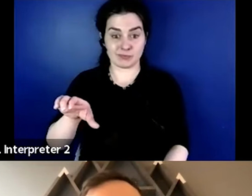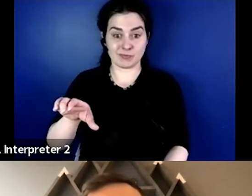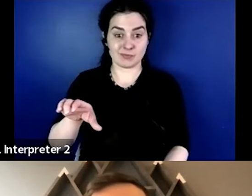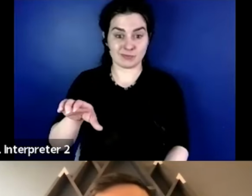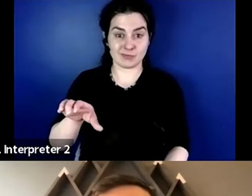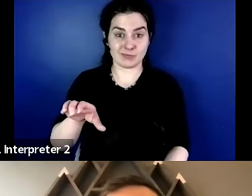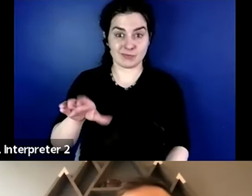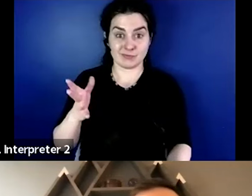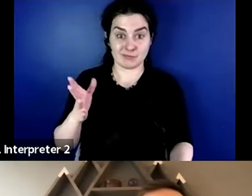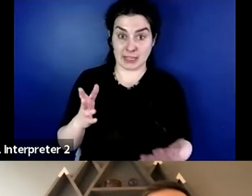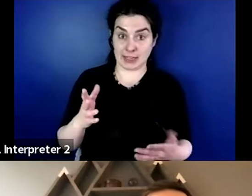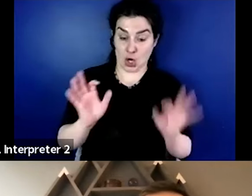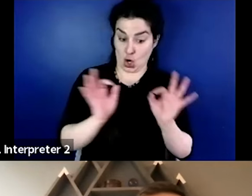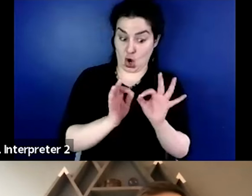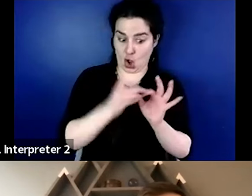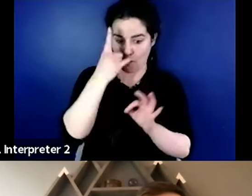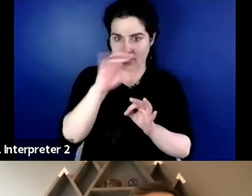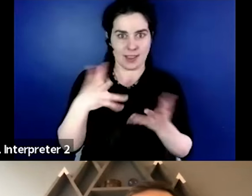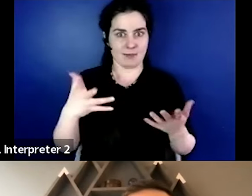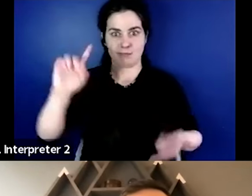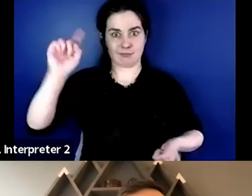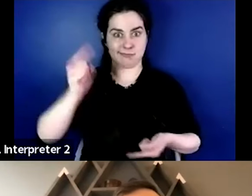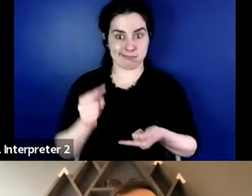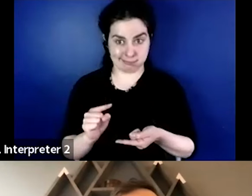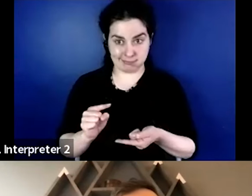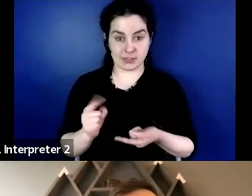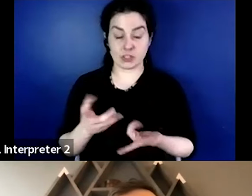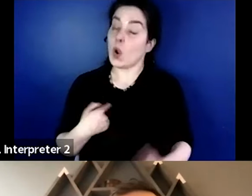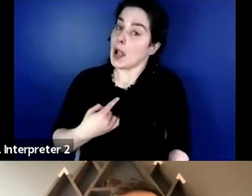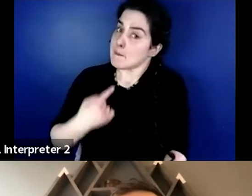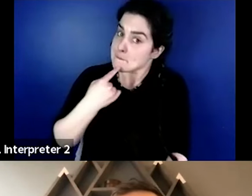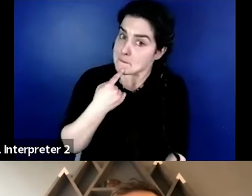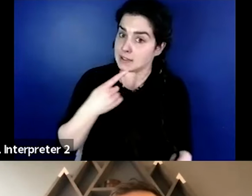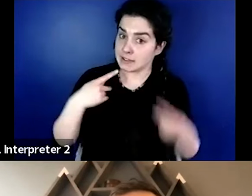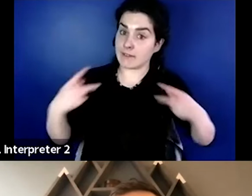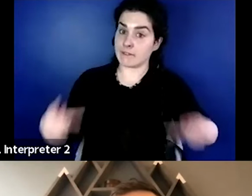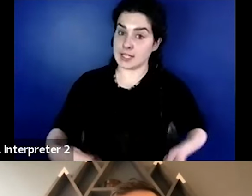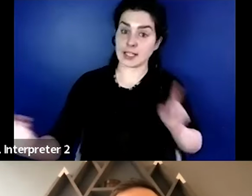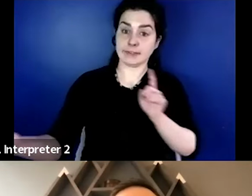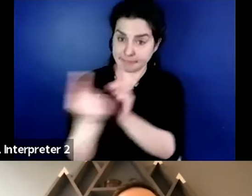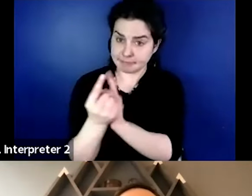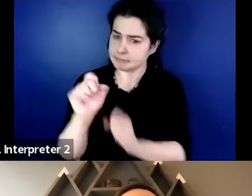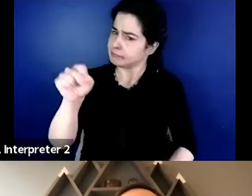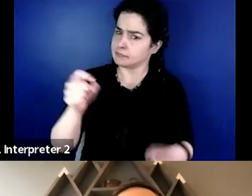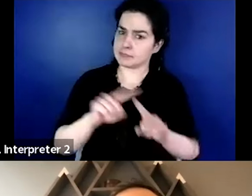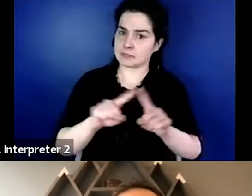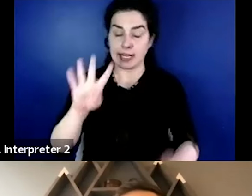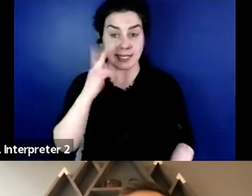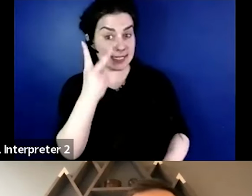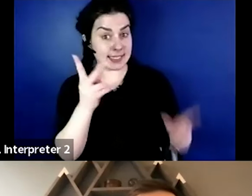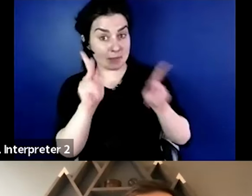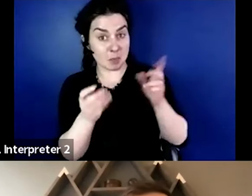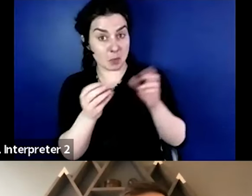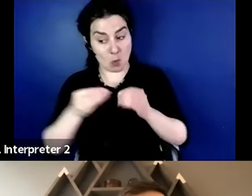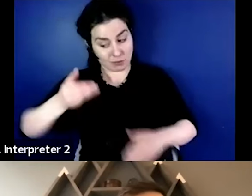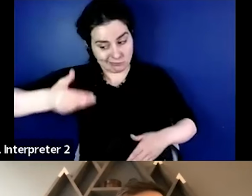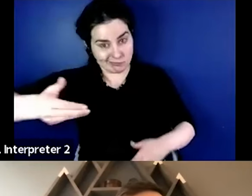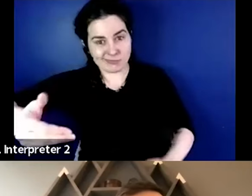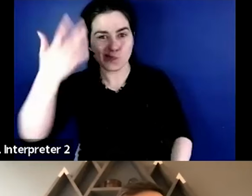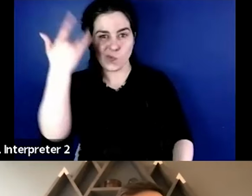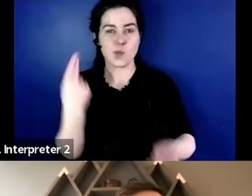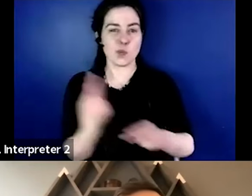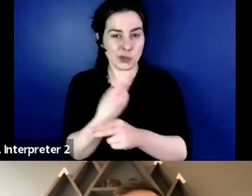It has cut all of our costs. And as much as I'm missing people in person, I get to see people more often because we're in these virtual